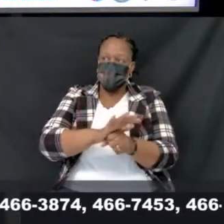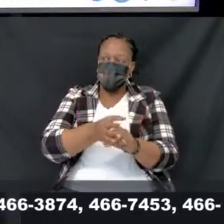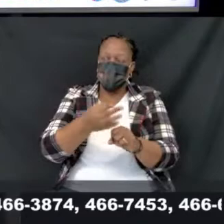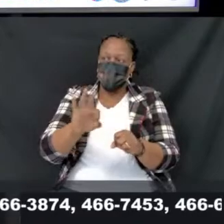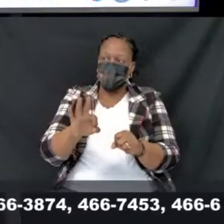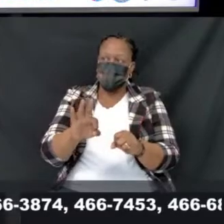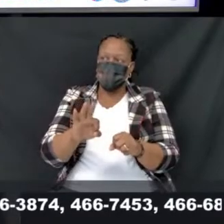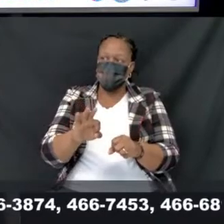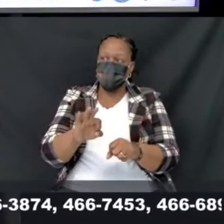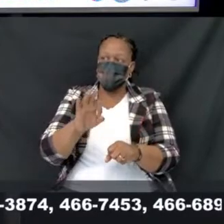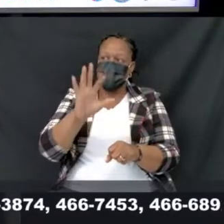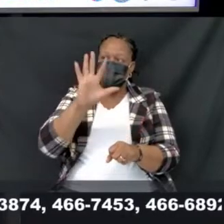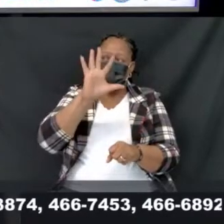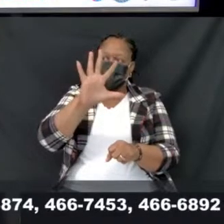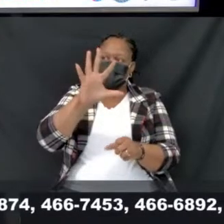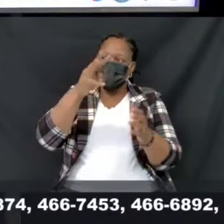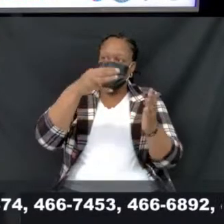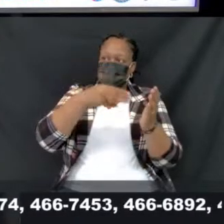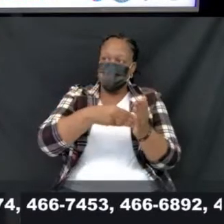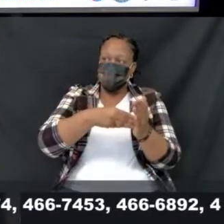about